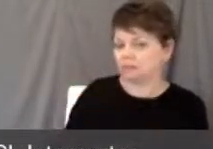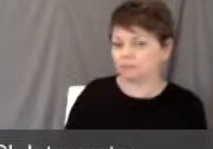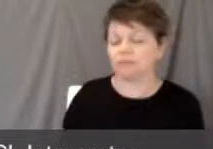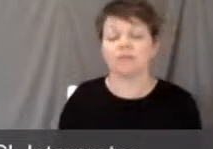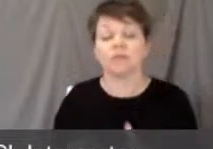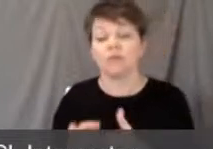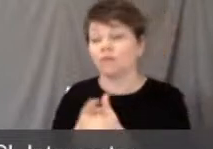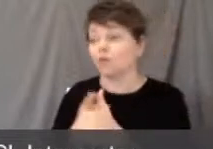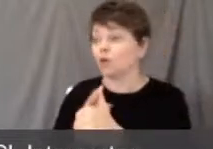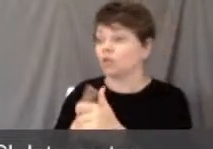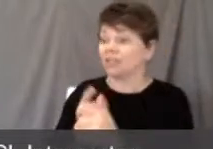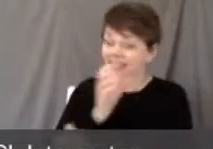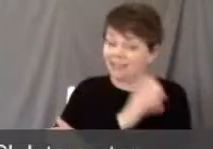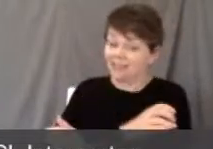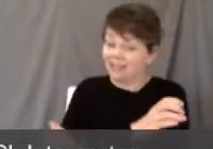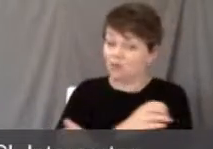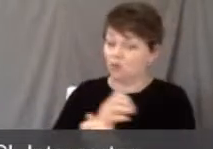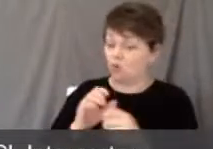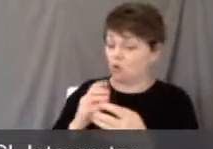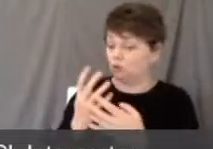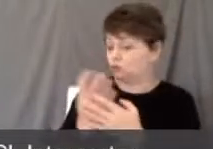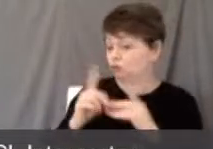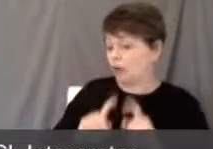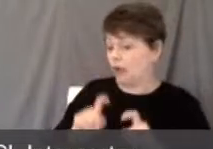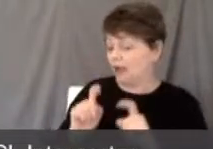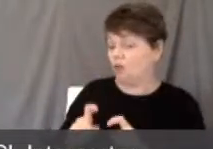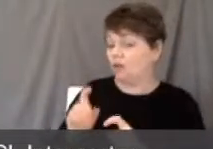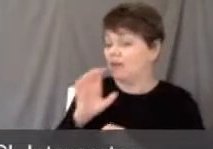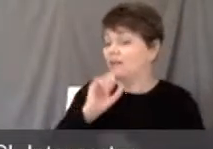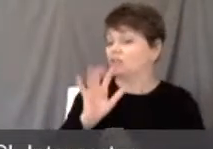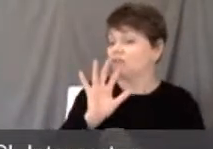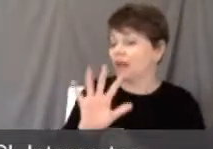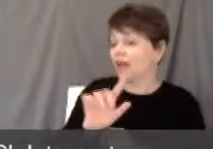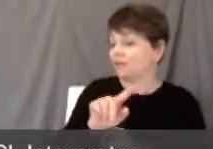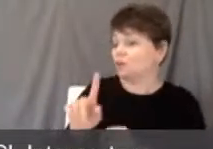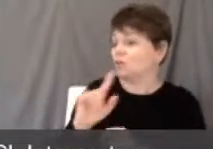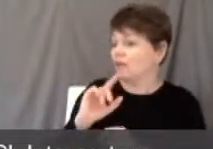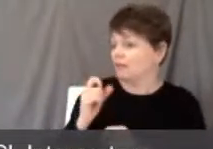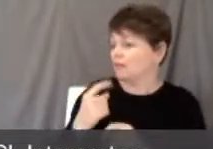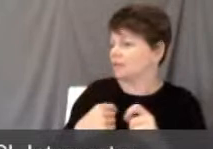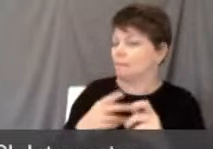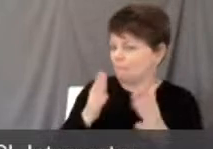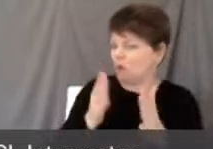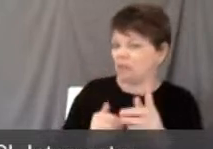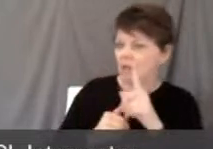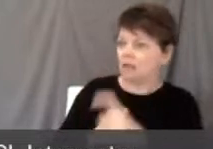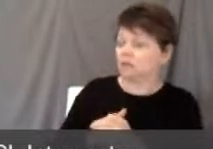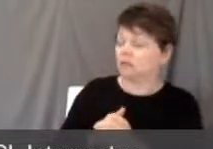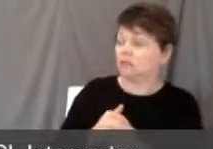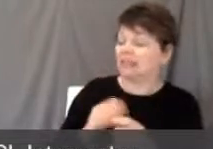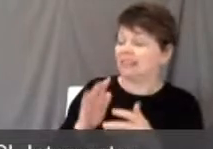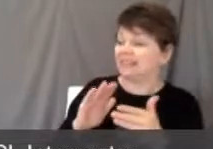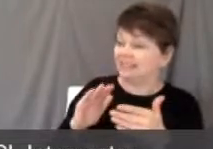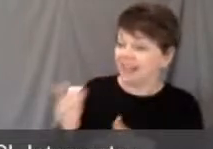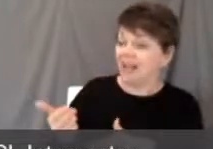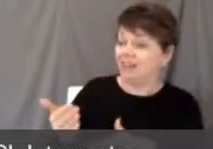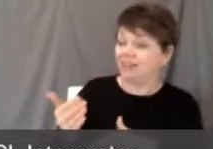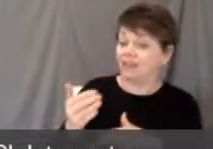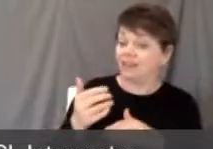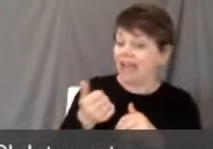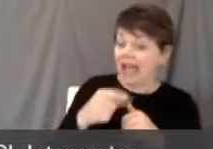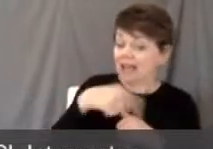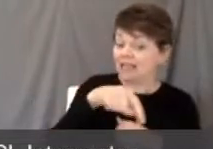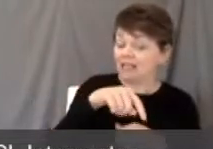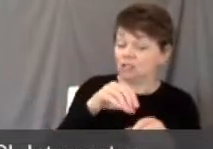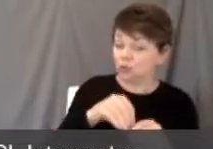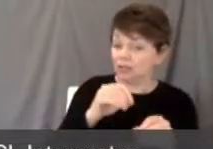clinical trial for the 5 to 11. And the question is, were there any severe cases or deaths found in the control group or treatment group